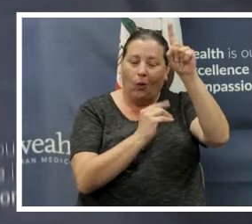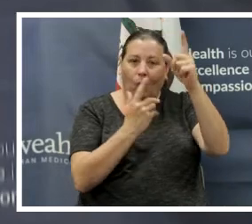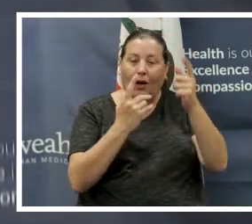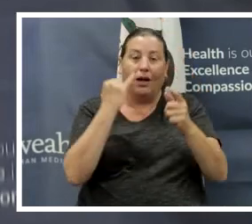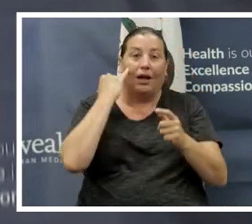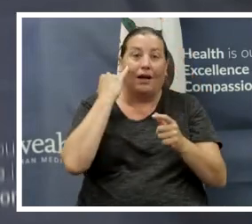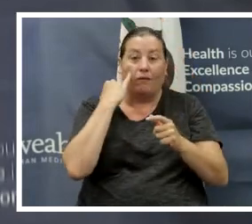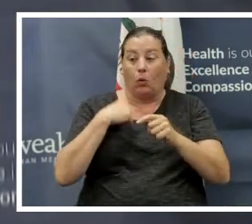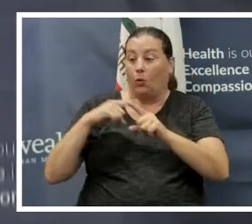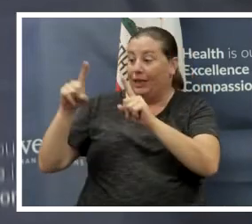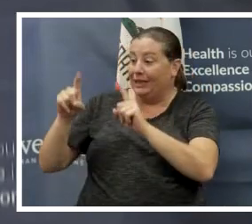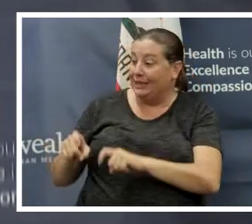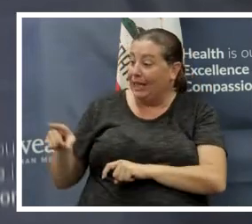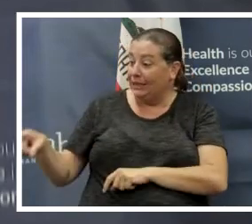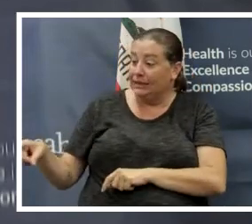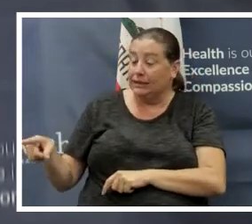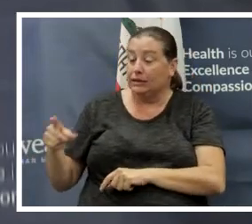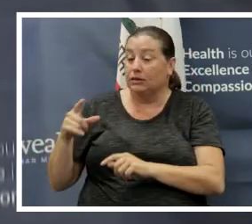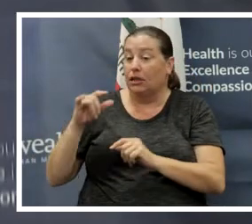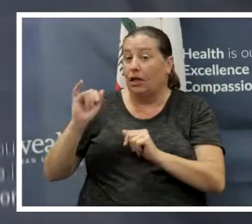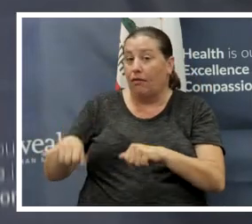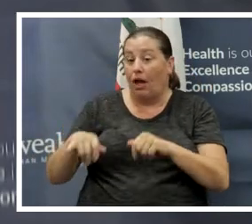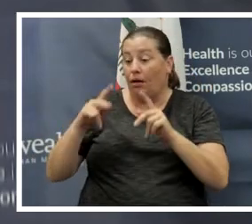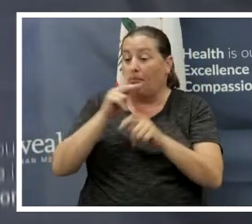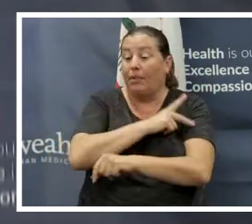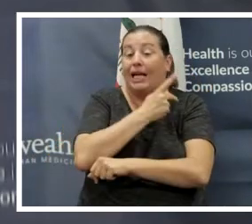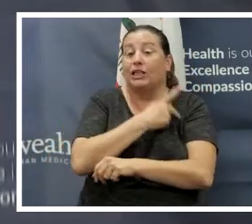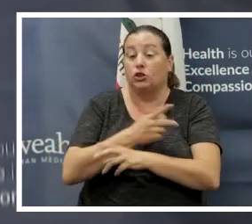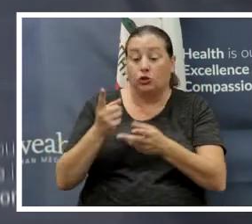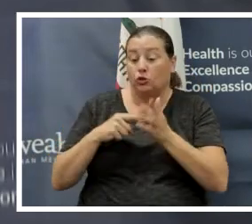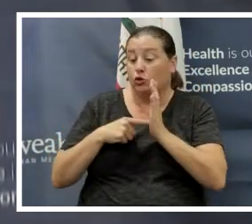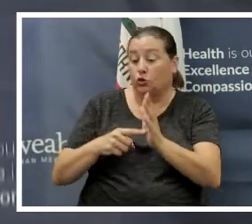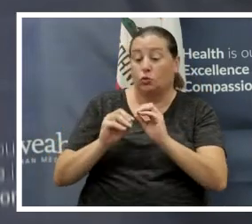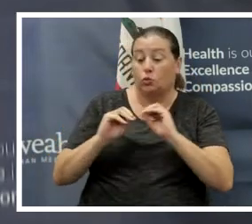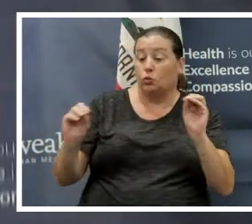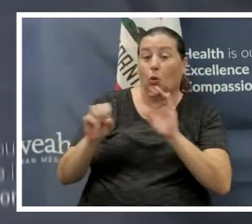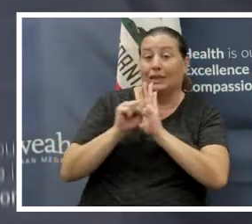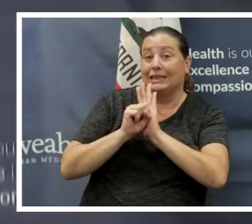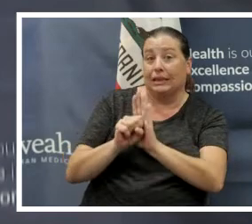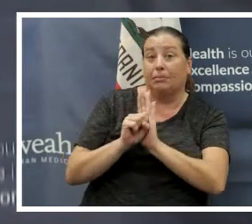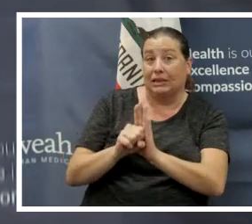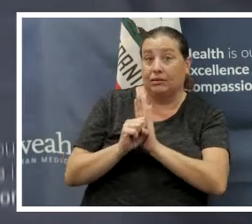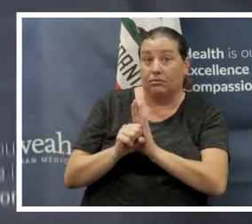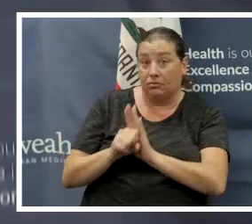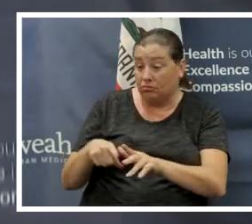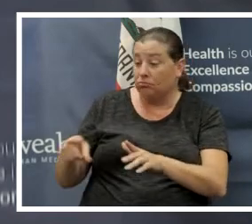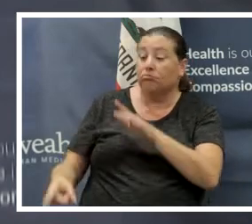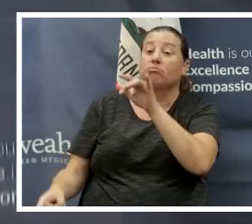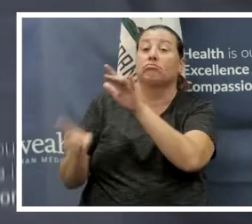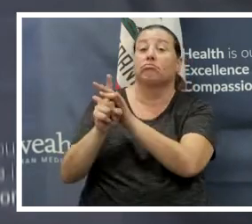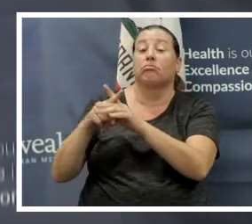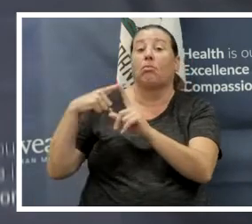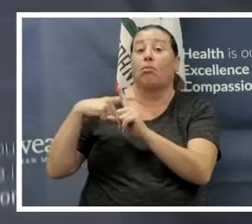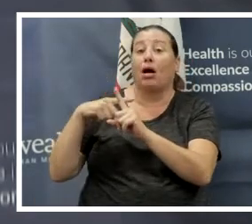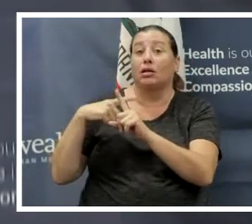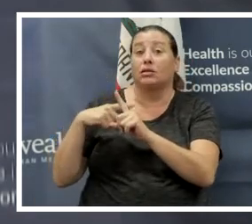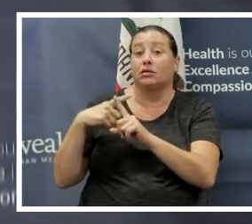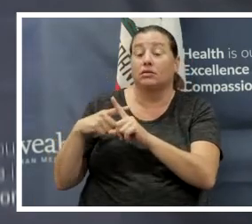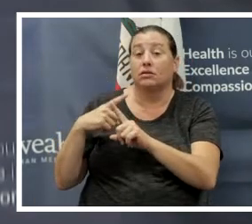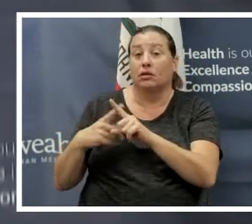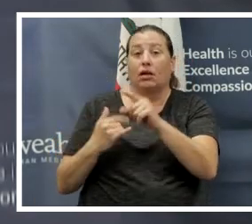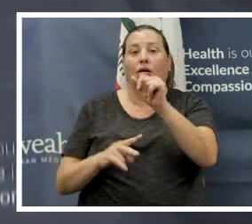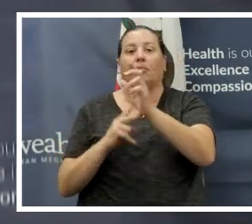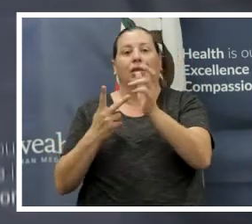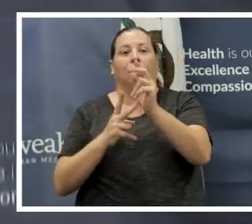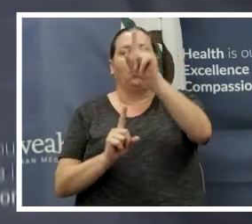patient, asymptomatic means you have the virus, but you're just not exhibiting symptoms. You will test positive. 1 on the numerator,